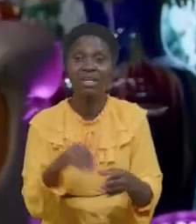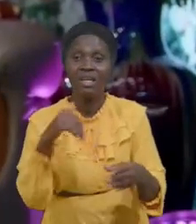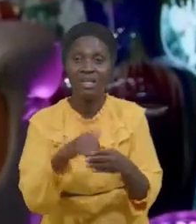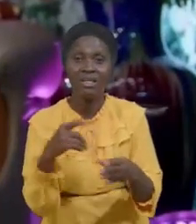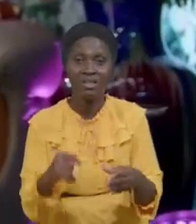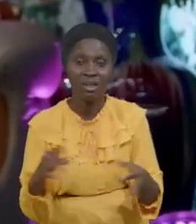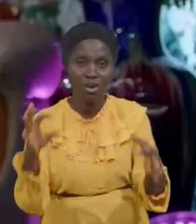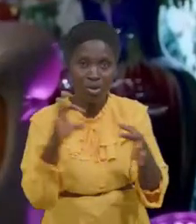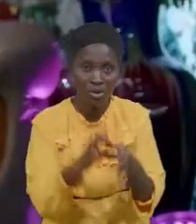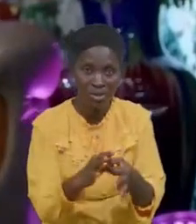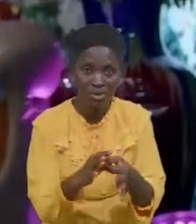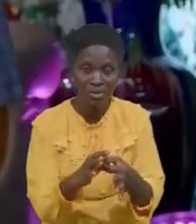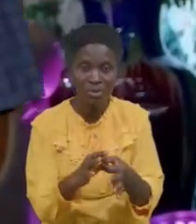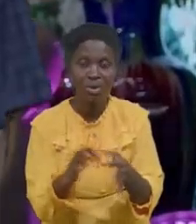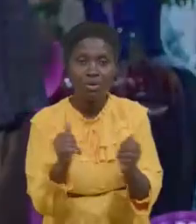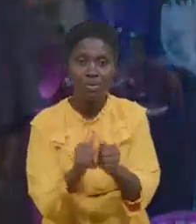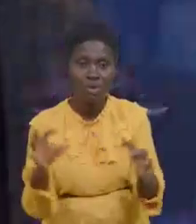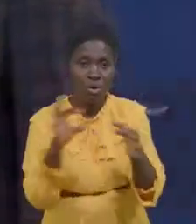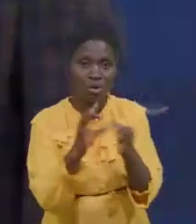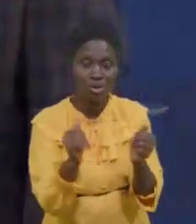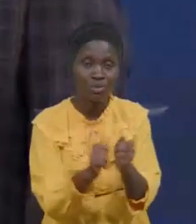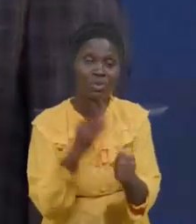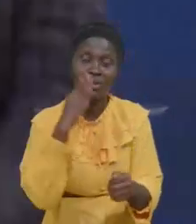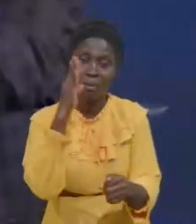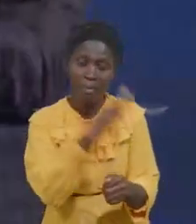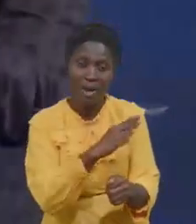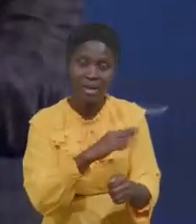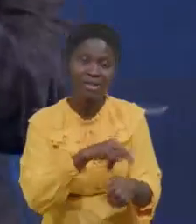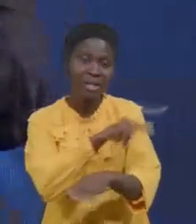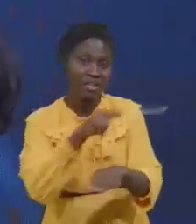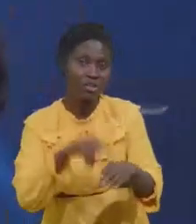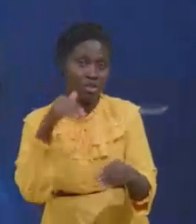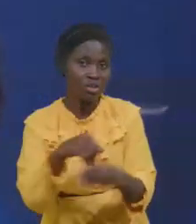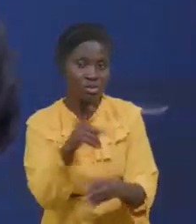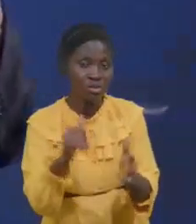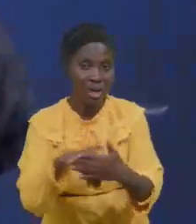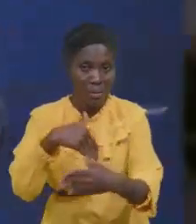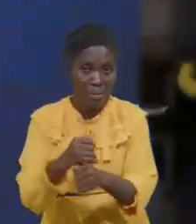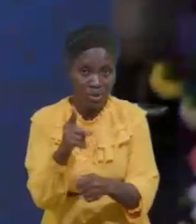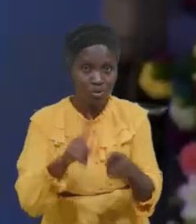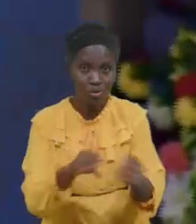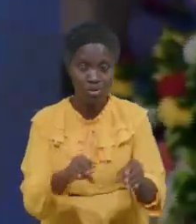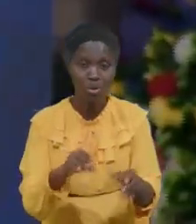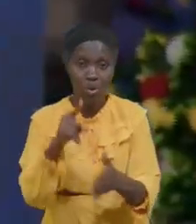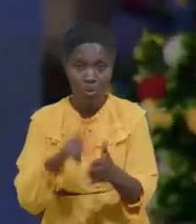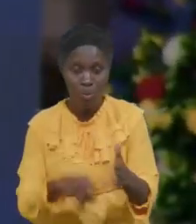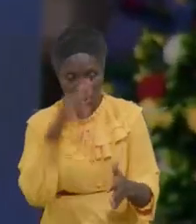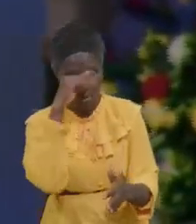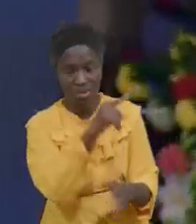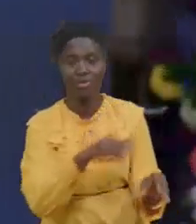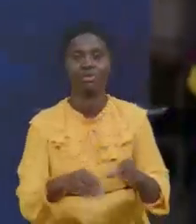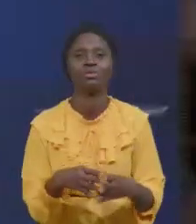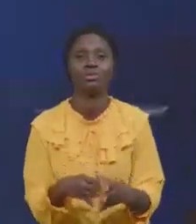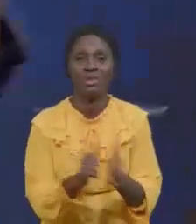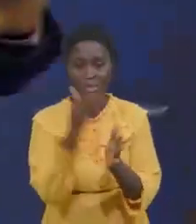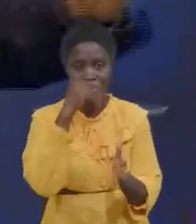bad nature in you that makes you to do what you do. That's why he said, among whom